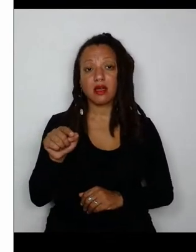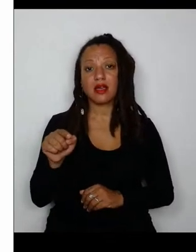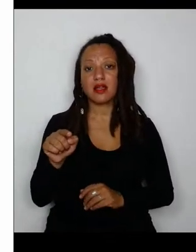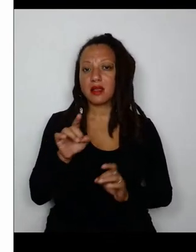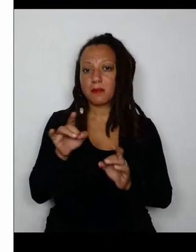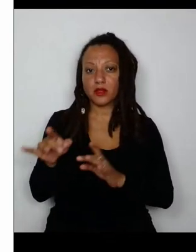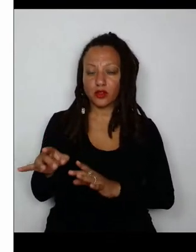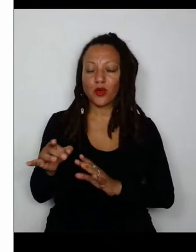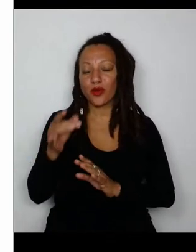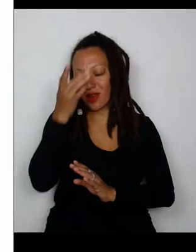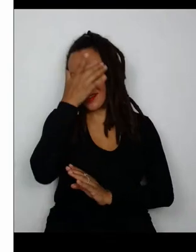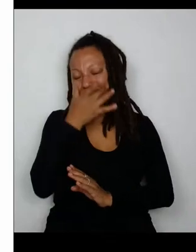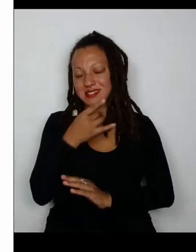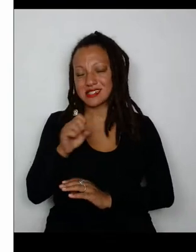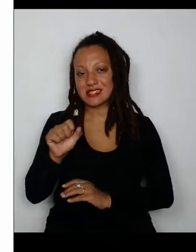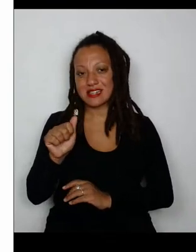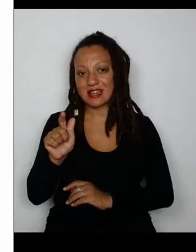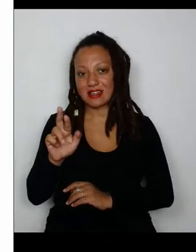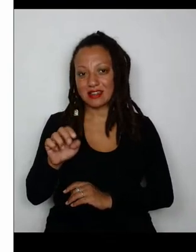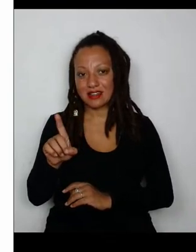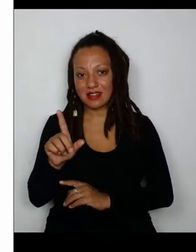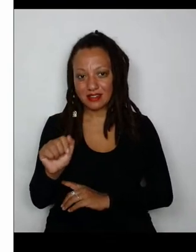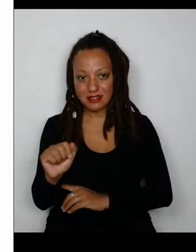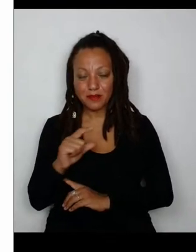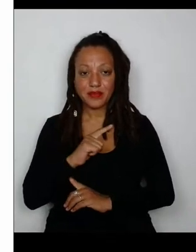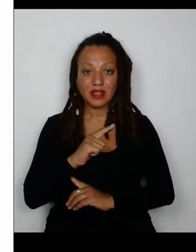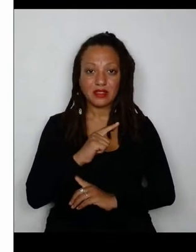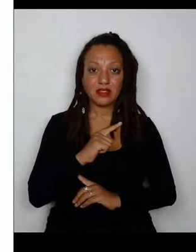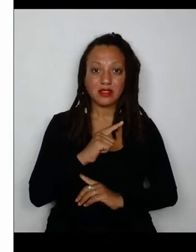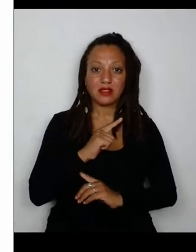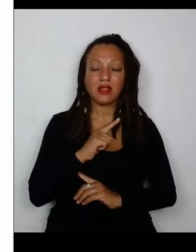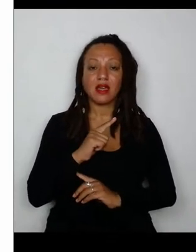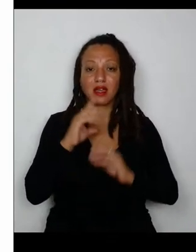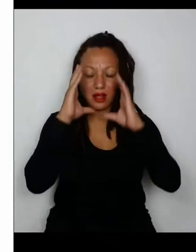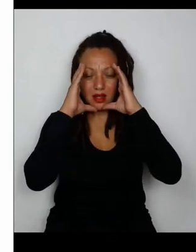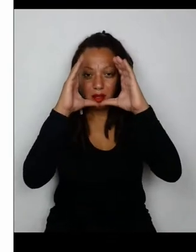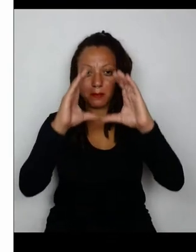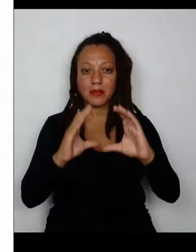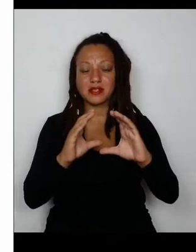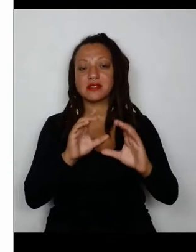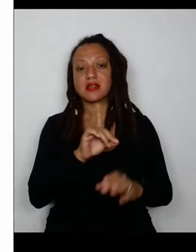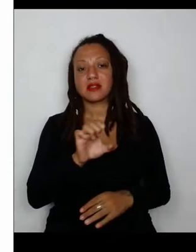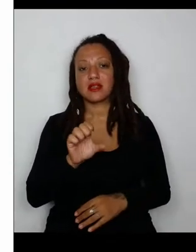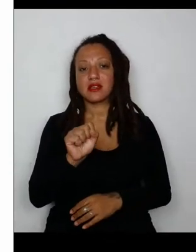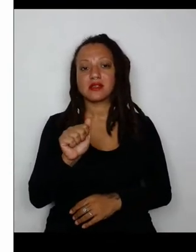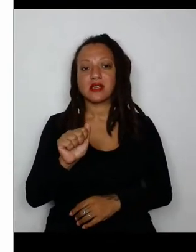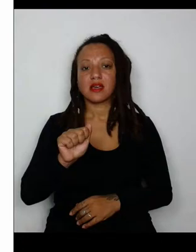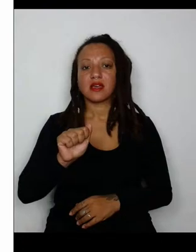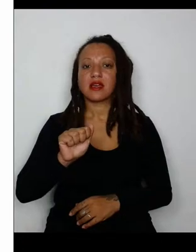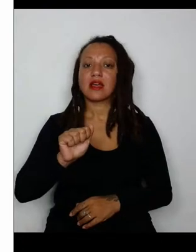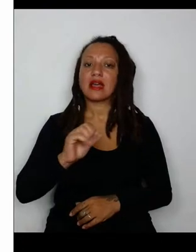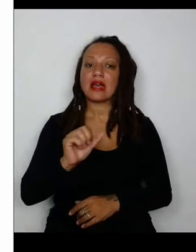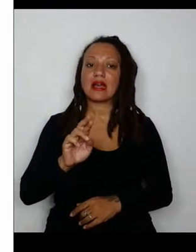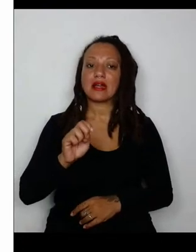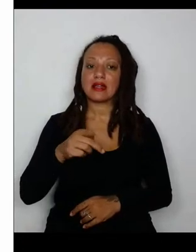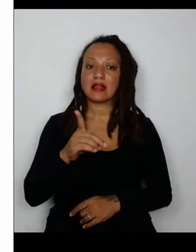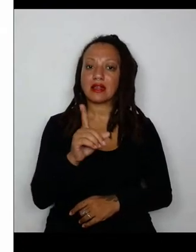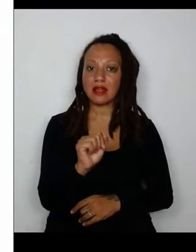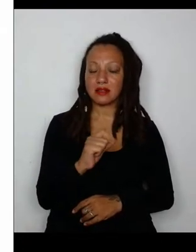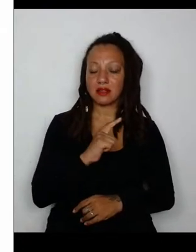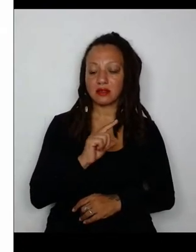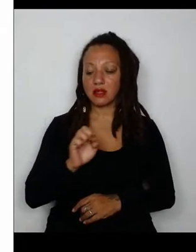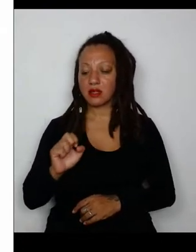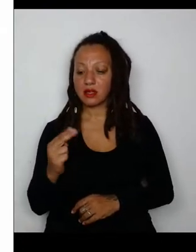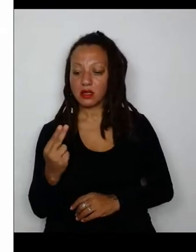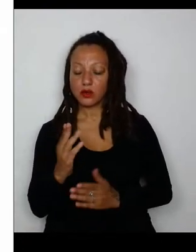duality the self literally splits into two an embodied dying man and his